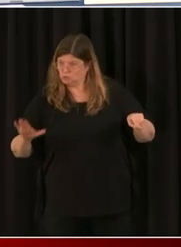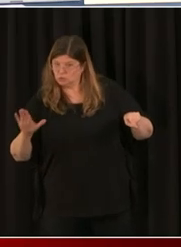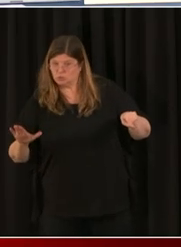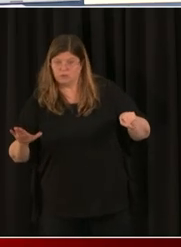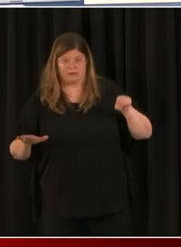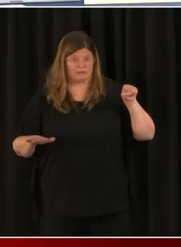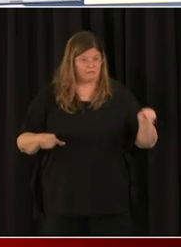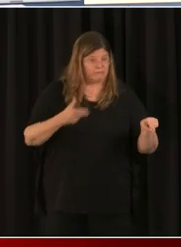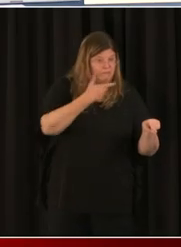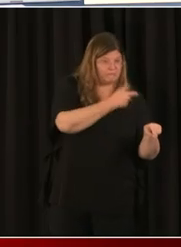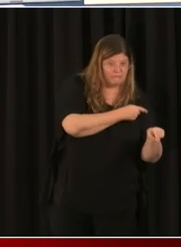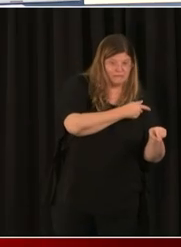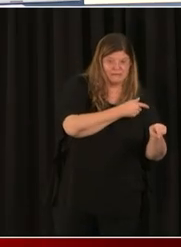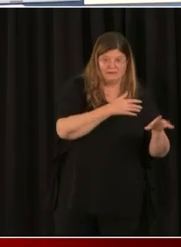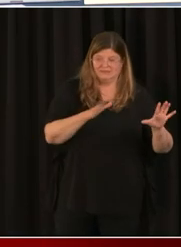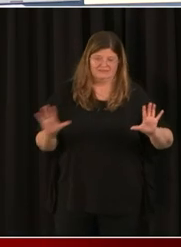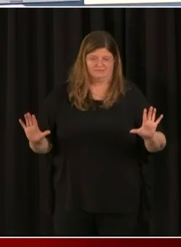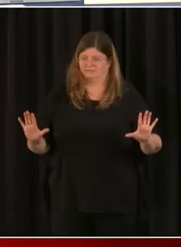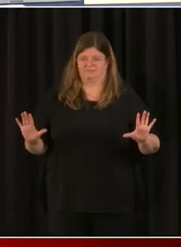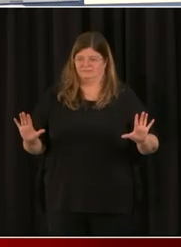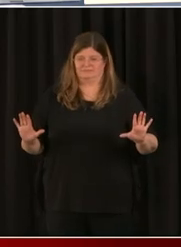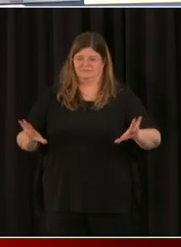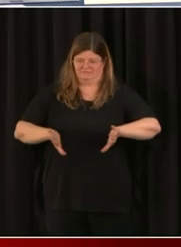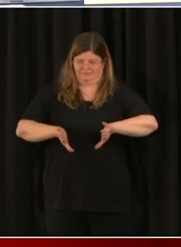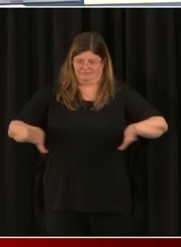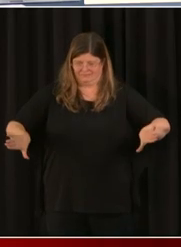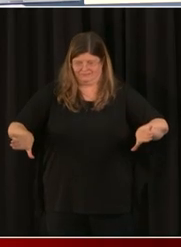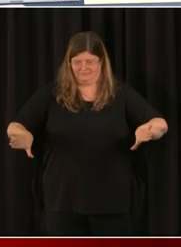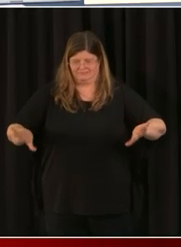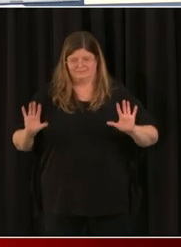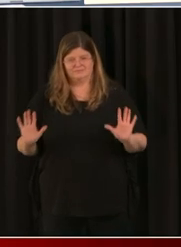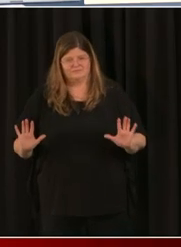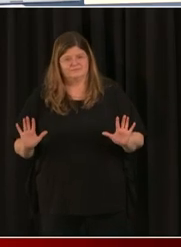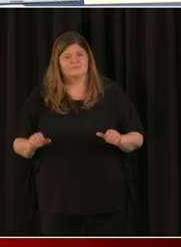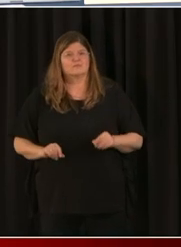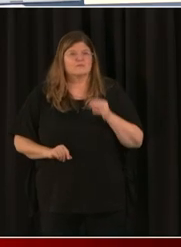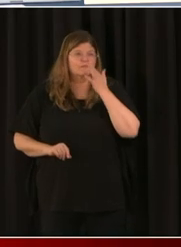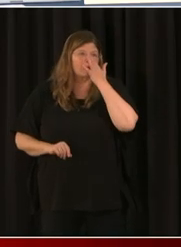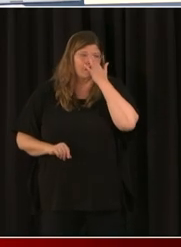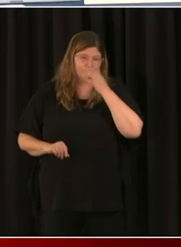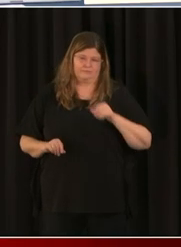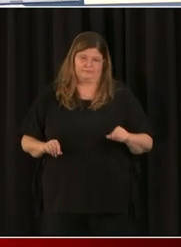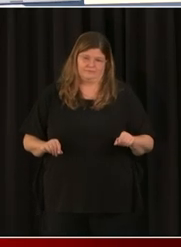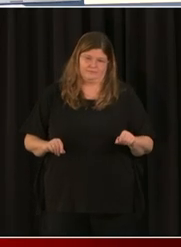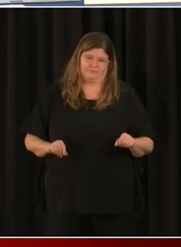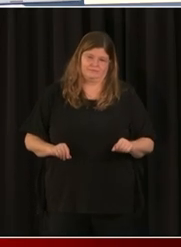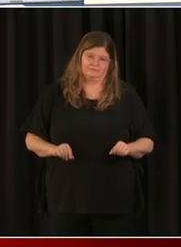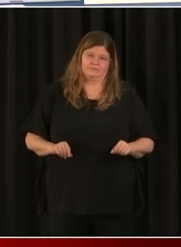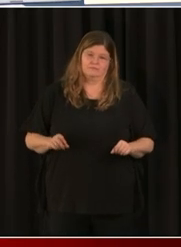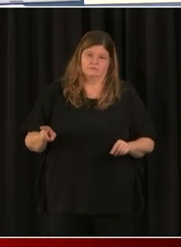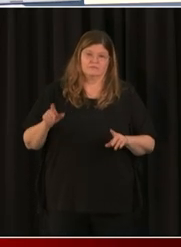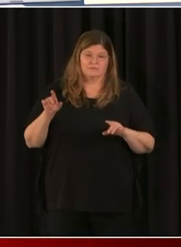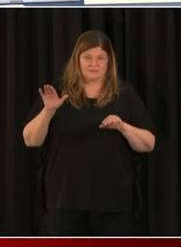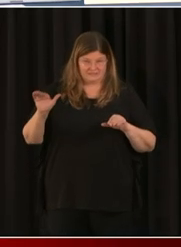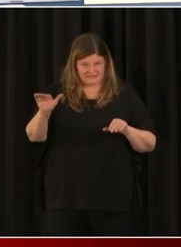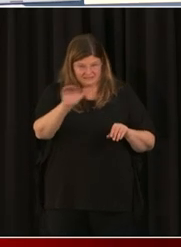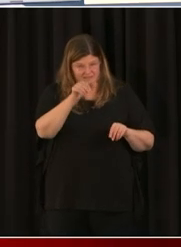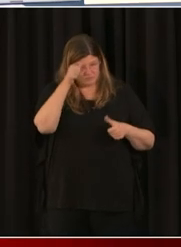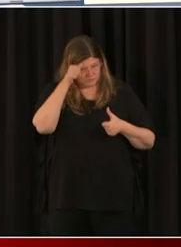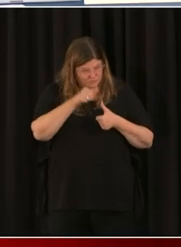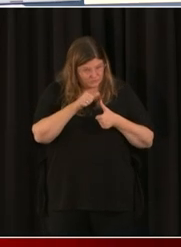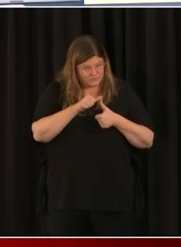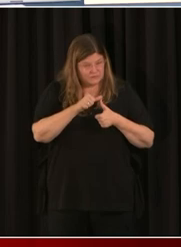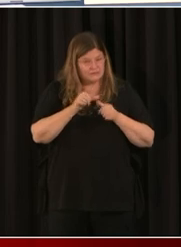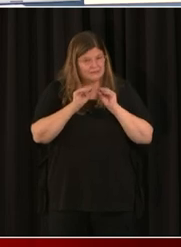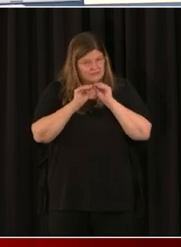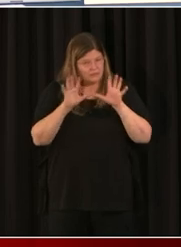something cannot be reopened until we have vaccination coverage rates in a certain population or a certain segment of the population.